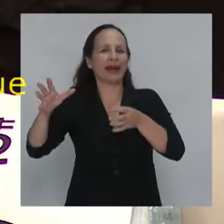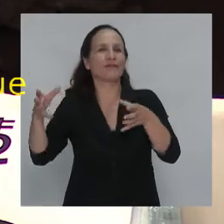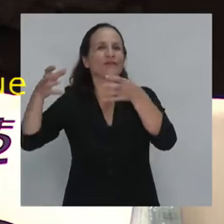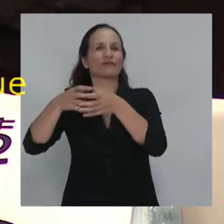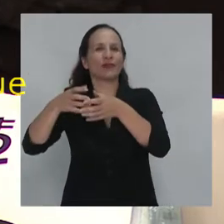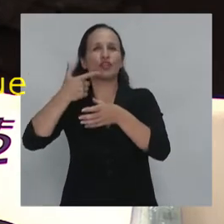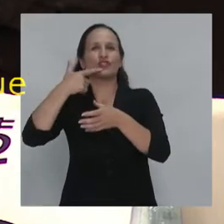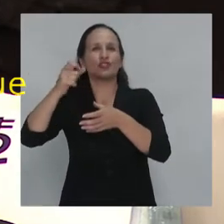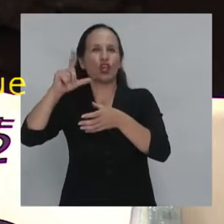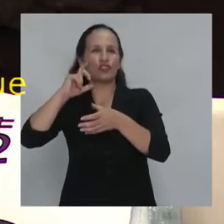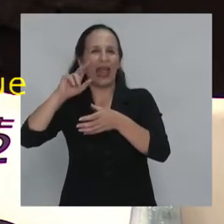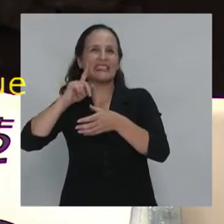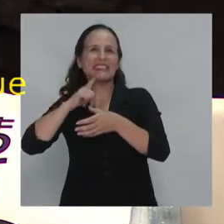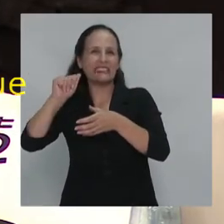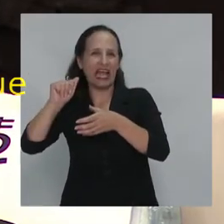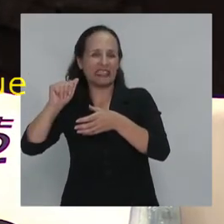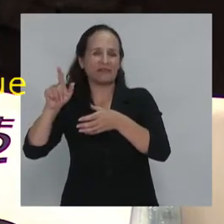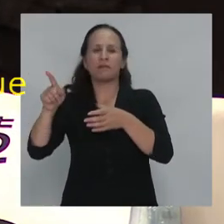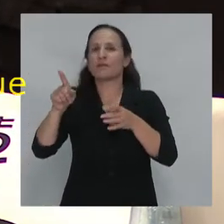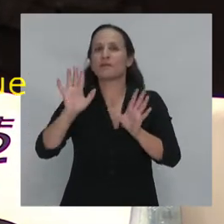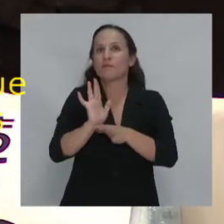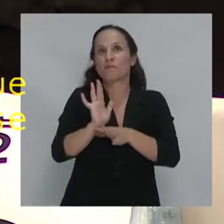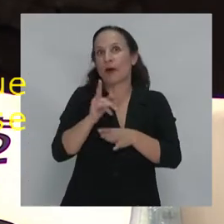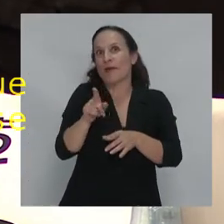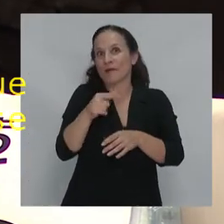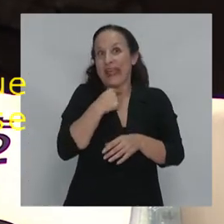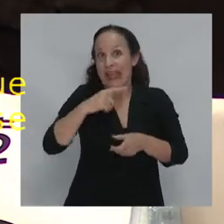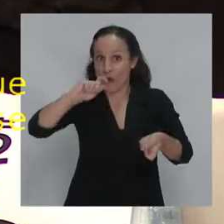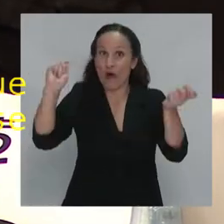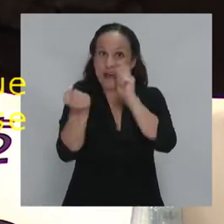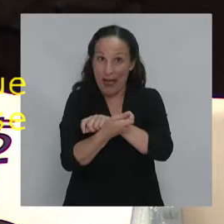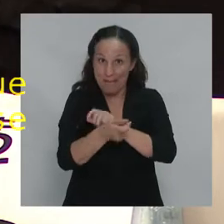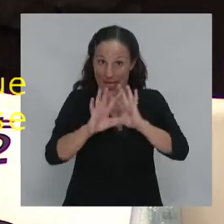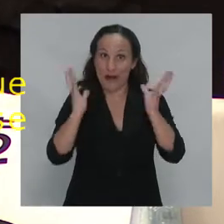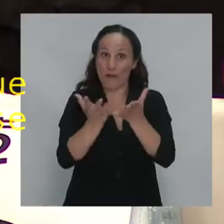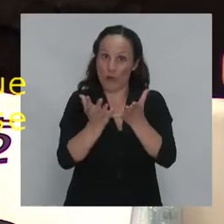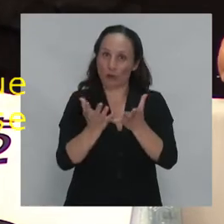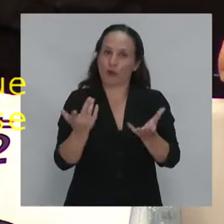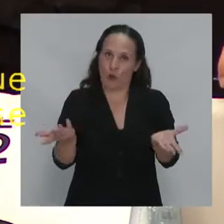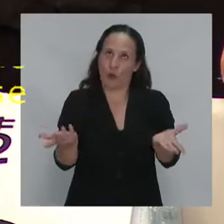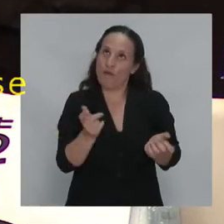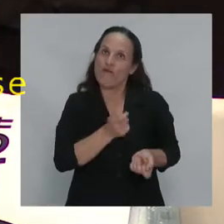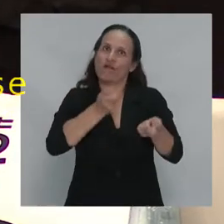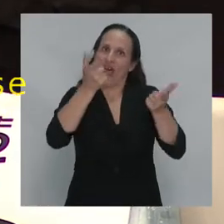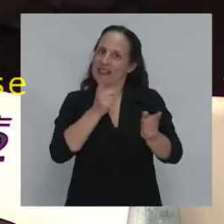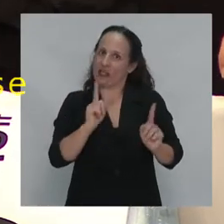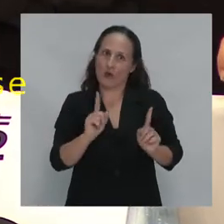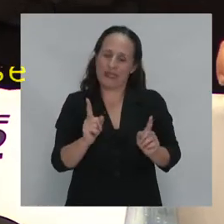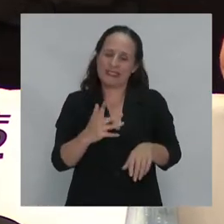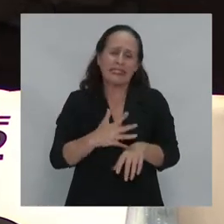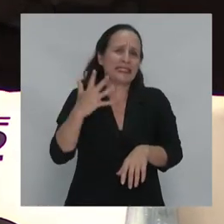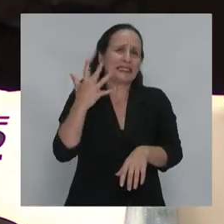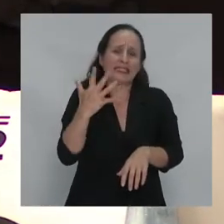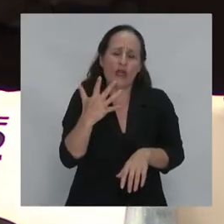so I want to talk a little bit about the price of these kinds of plans now in five minutes it's impossible to make